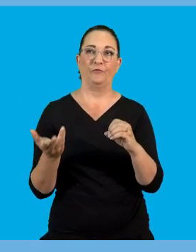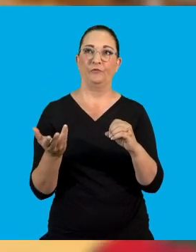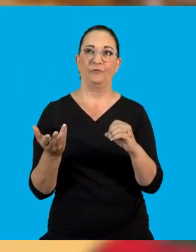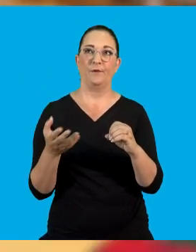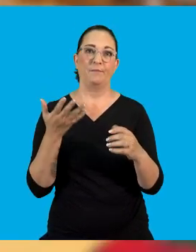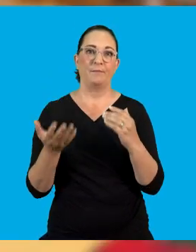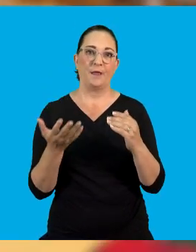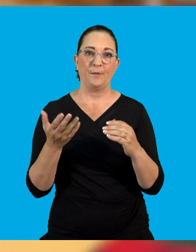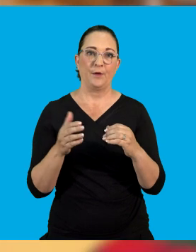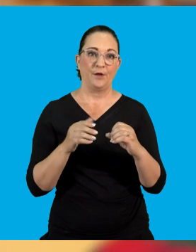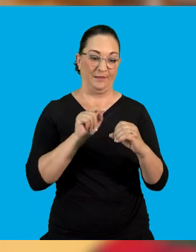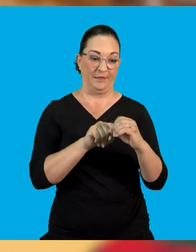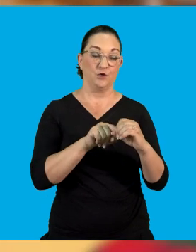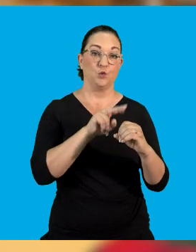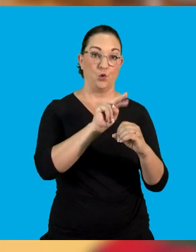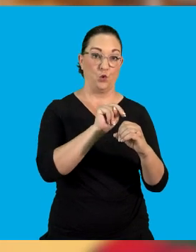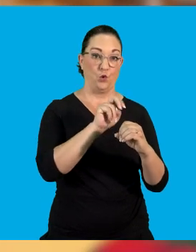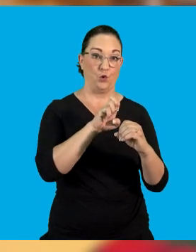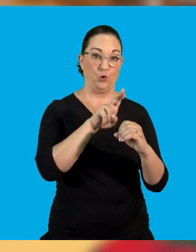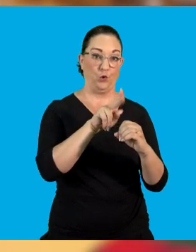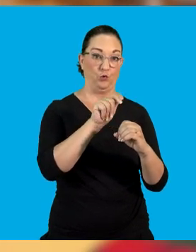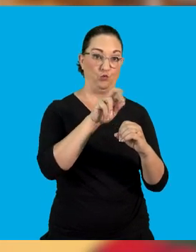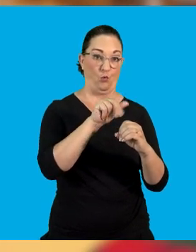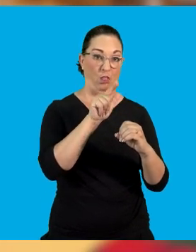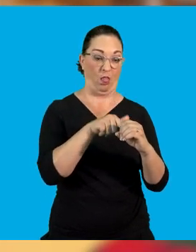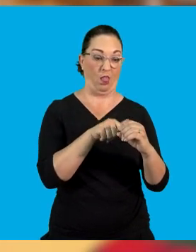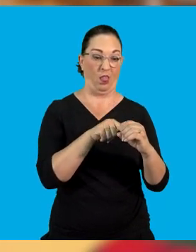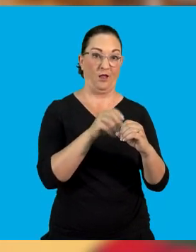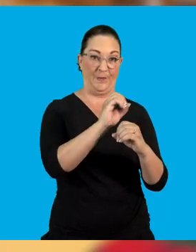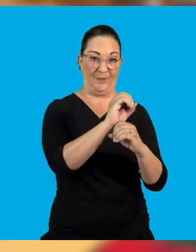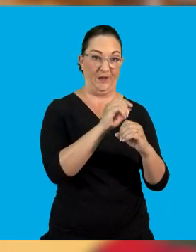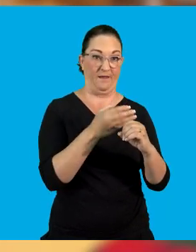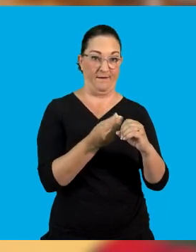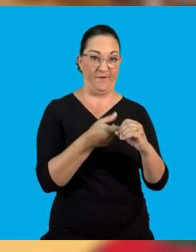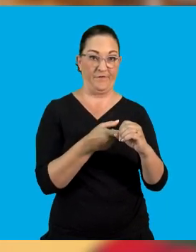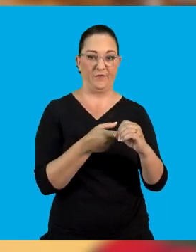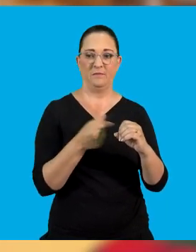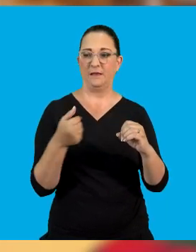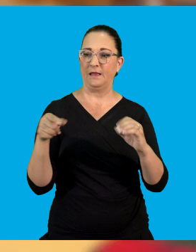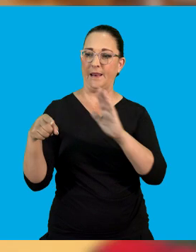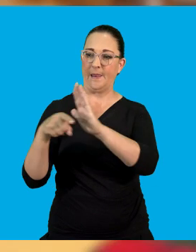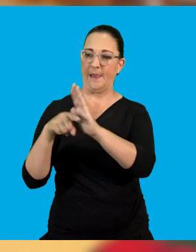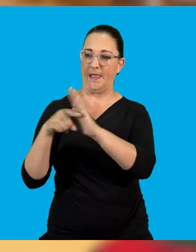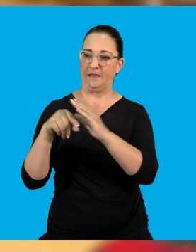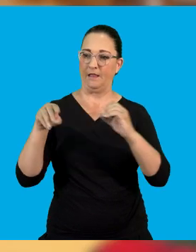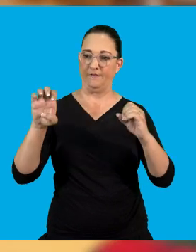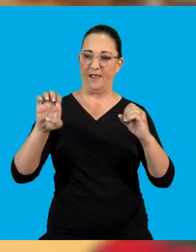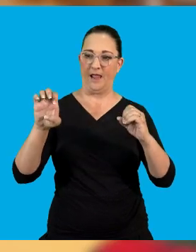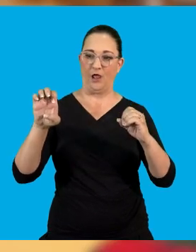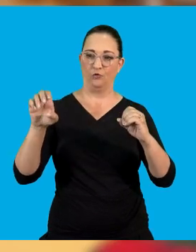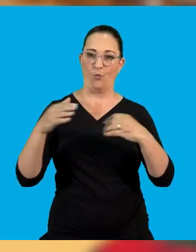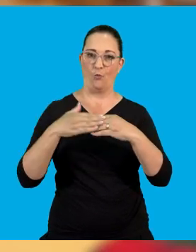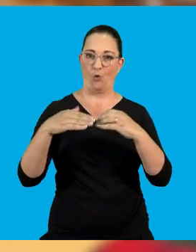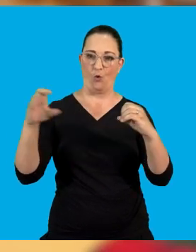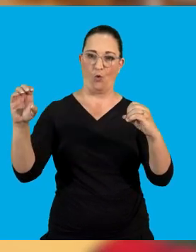now, should we take now a neutral substance and bring it closer or in contact with a negative or charged